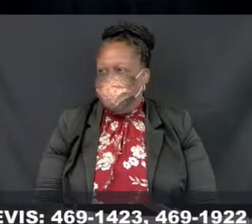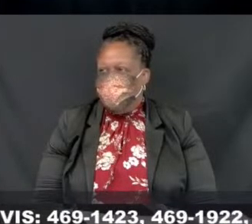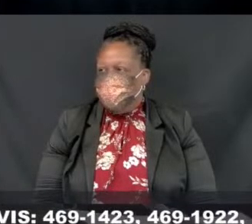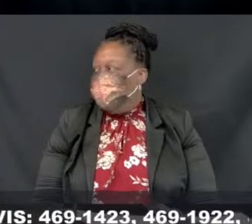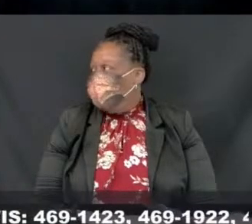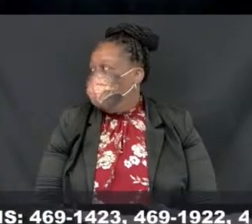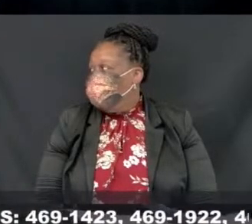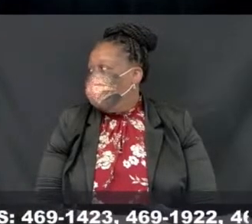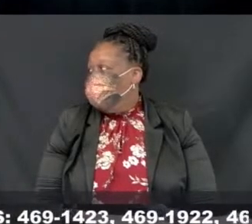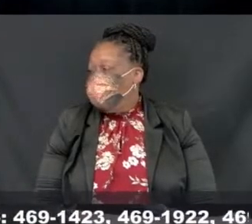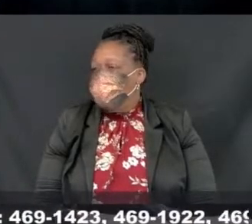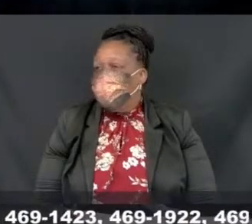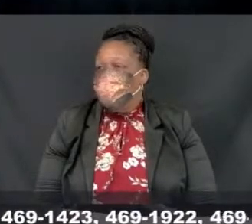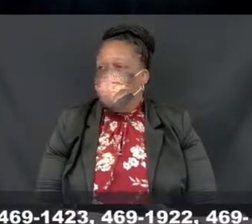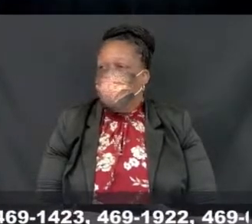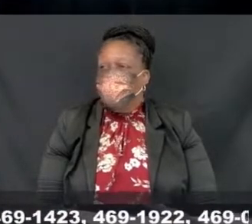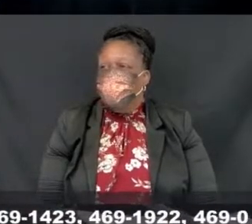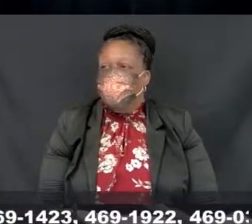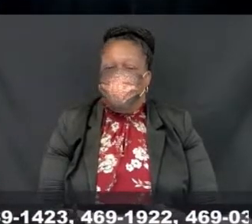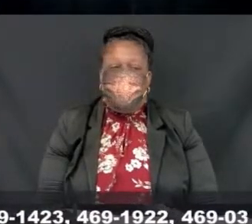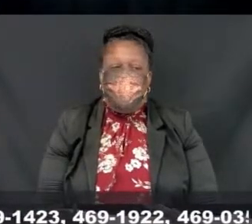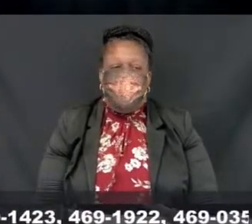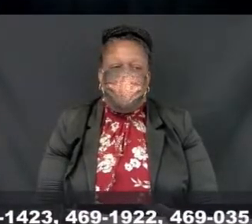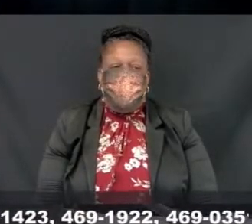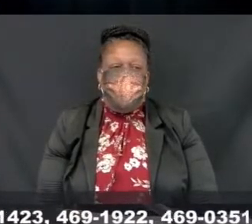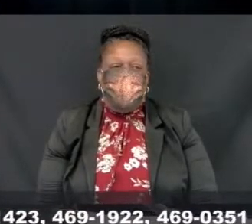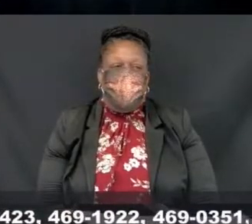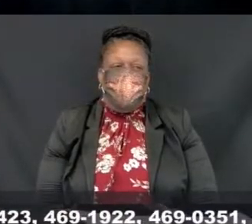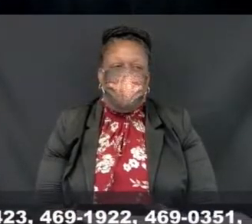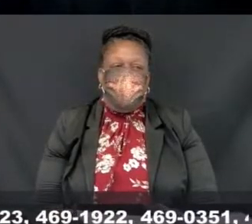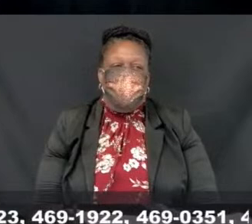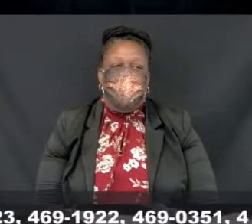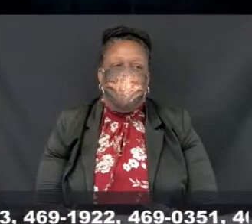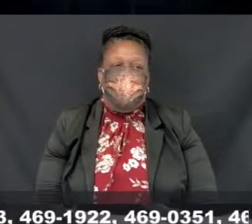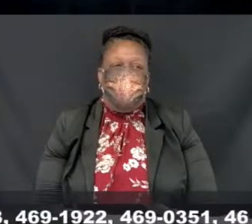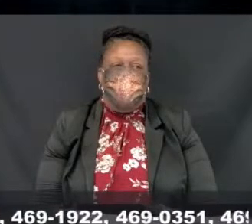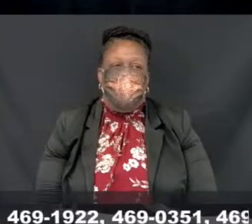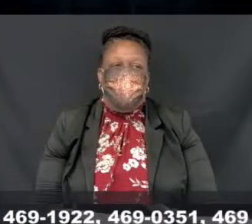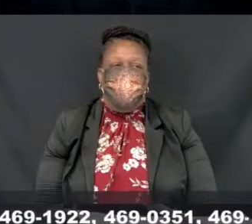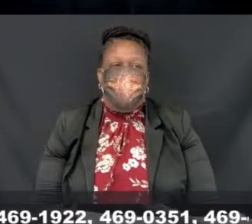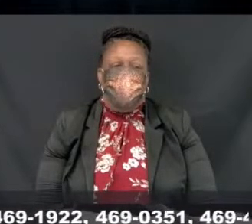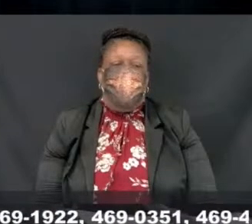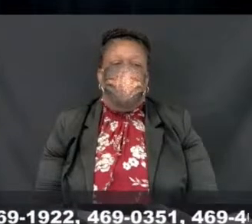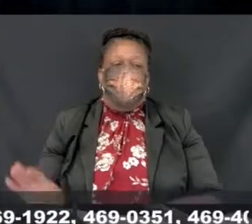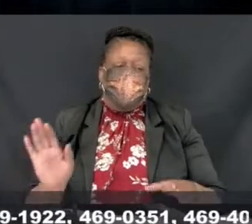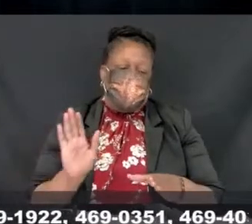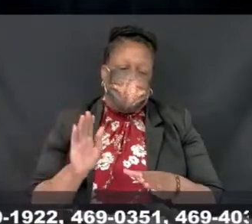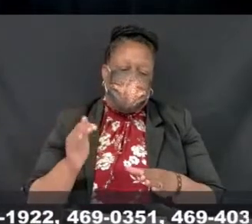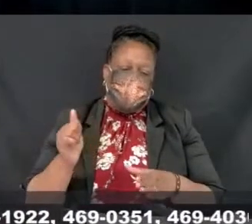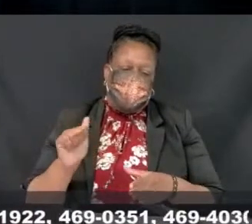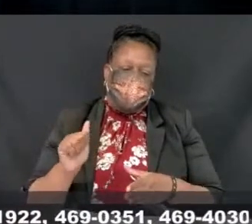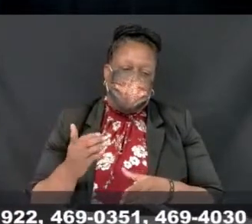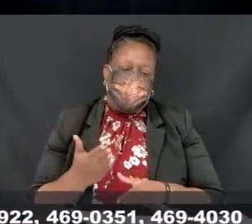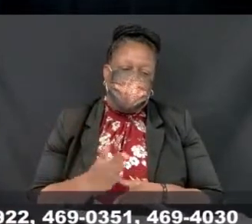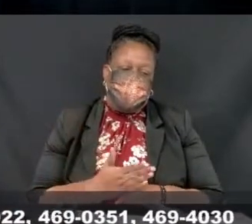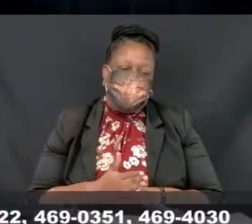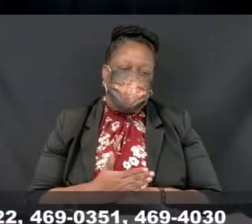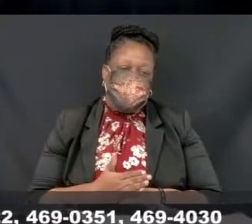Right, so, yeah, denomination, right, denomination, sorry, denomination. So,